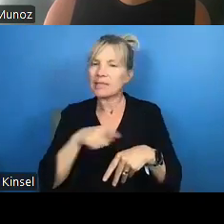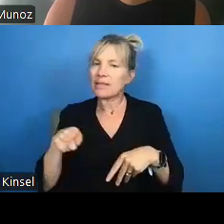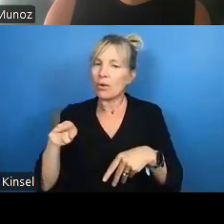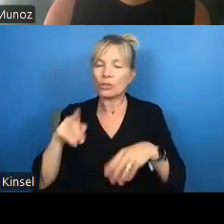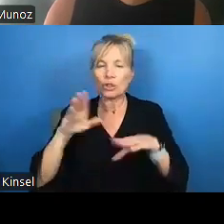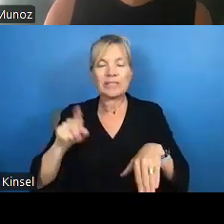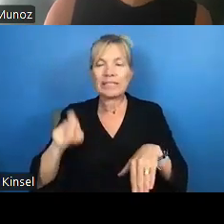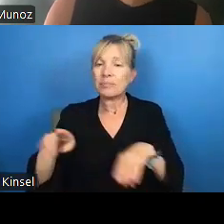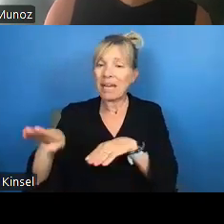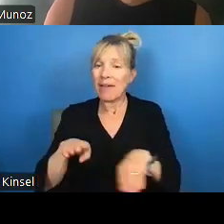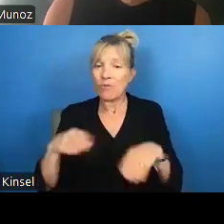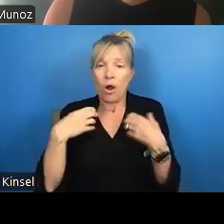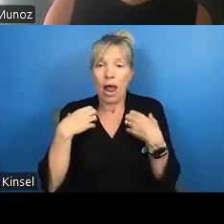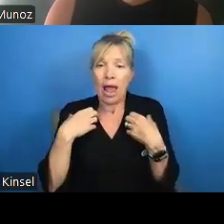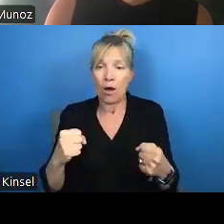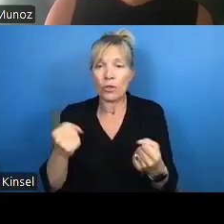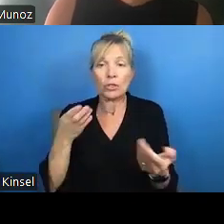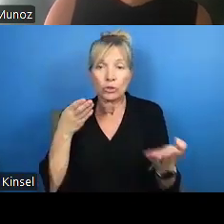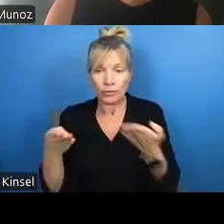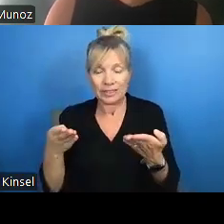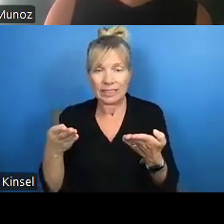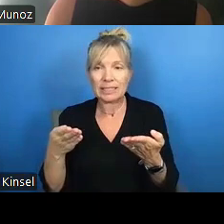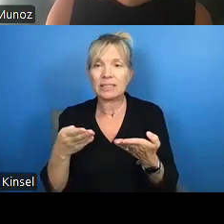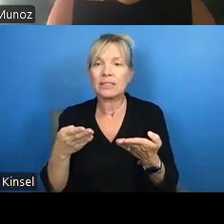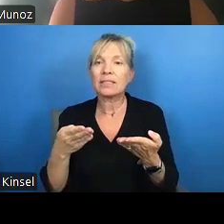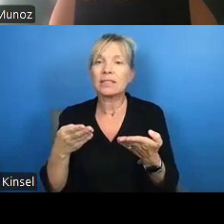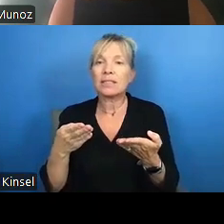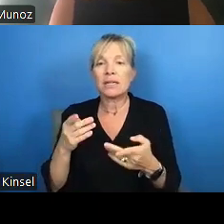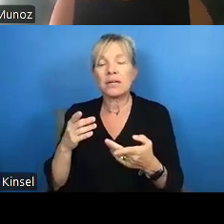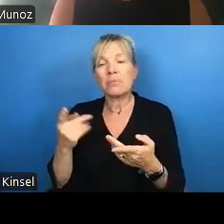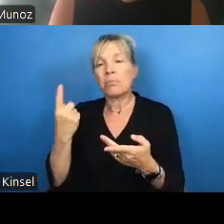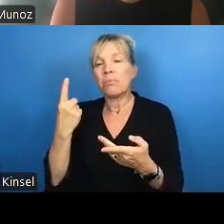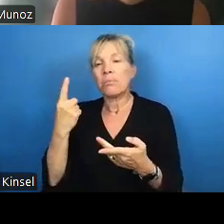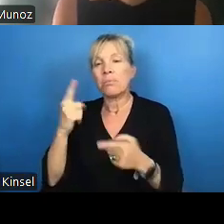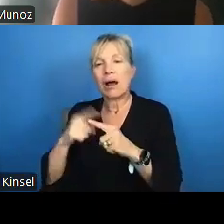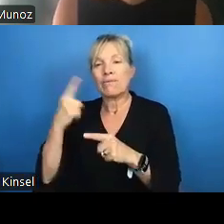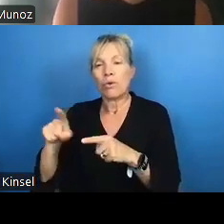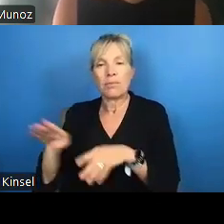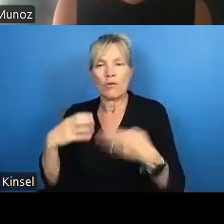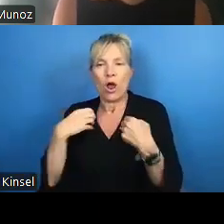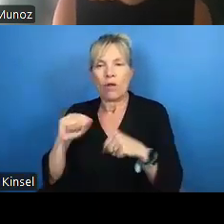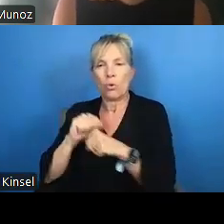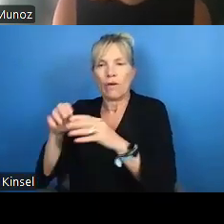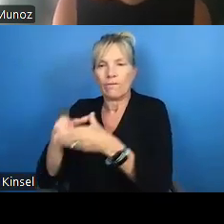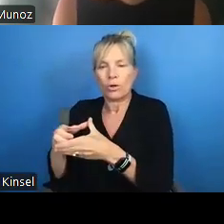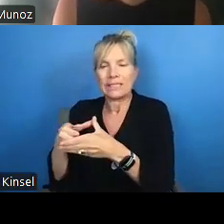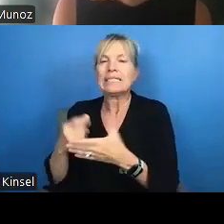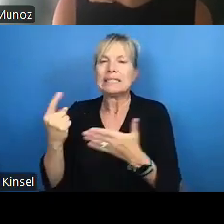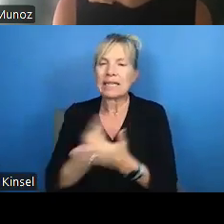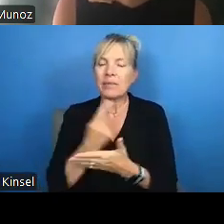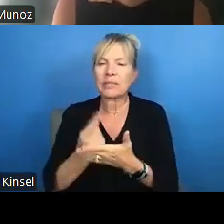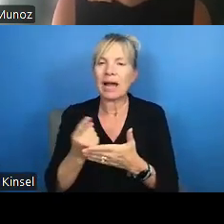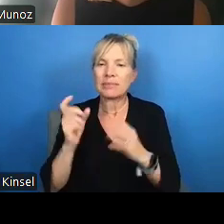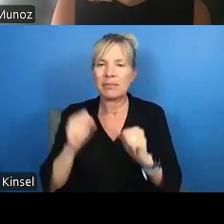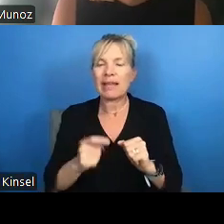health services. And for the behavioral health workforce, there can at times be a